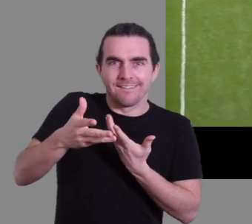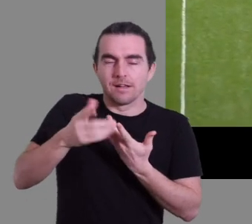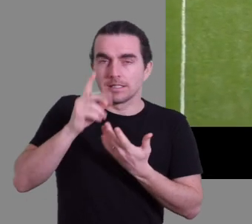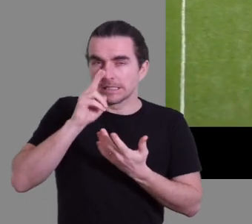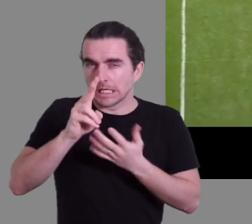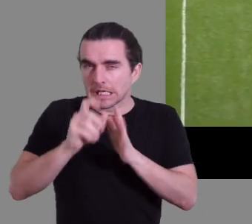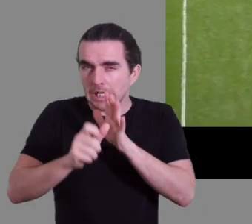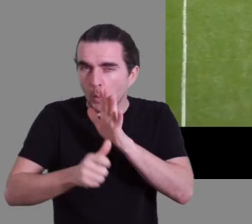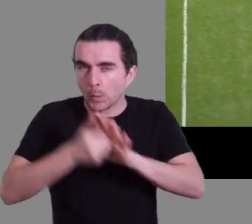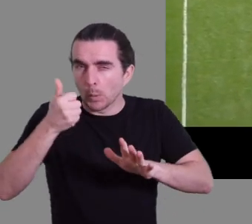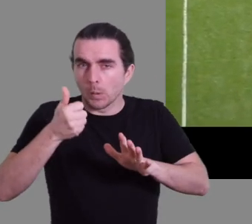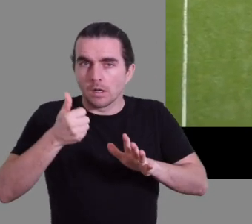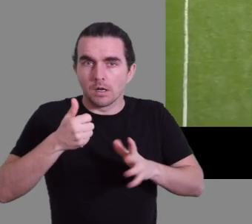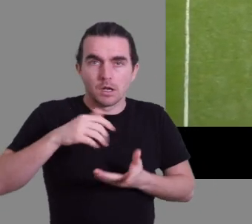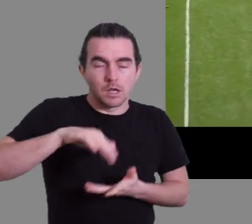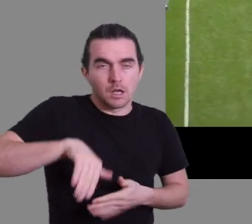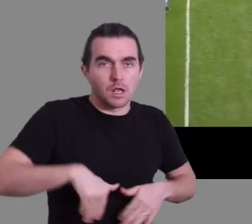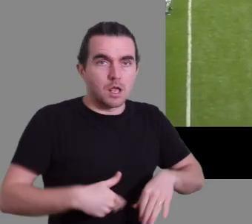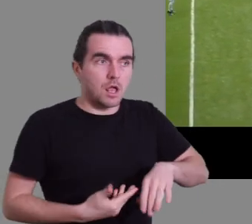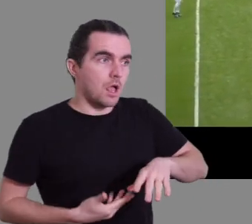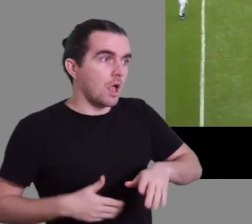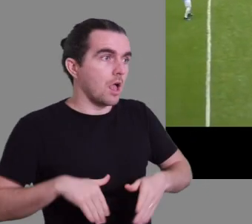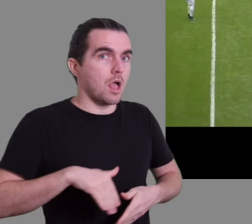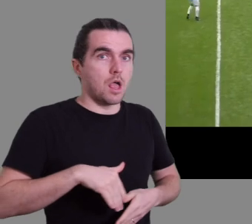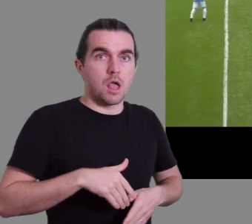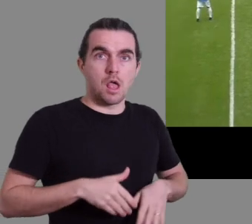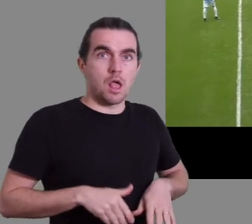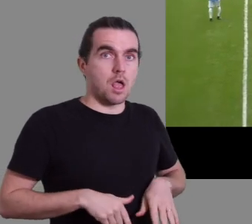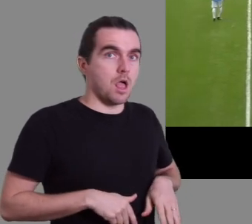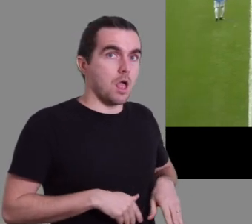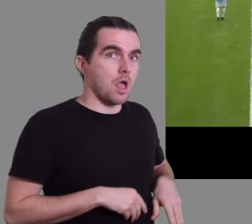And then the technique for the pass, smooth pass through.